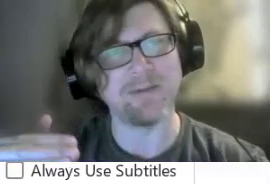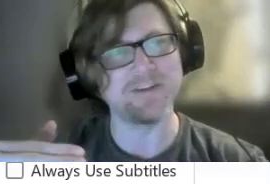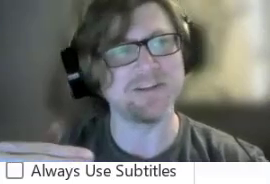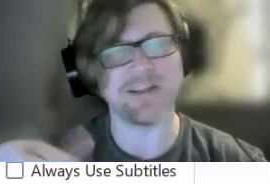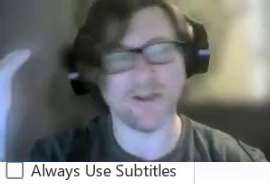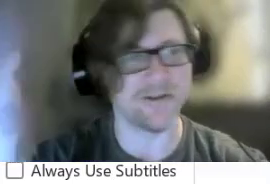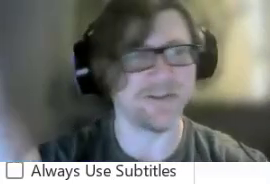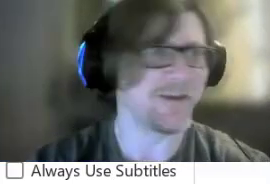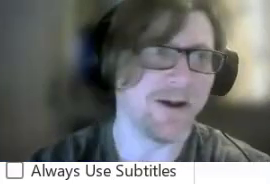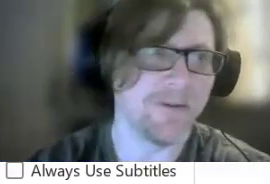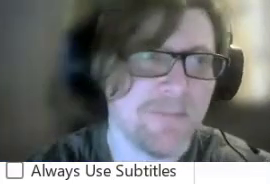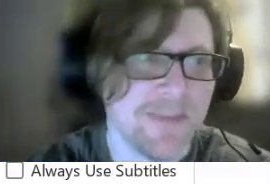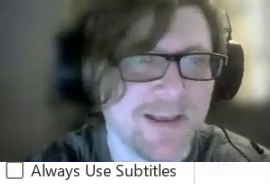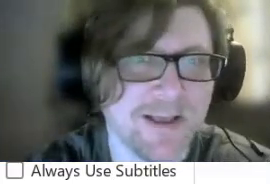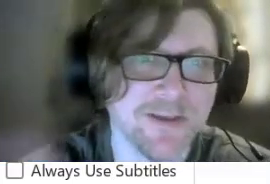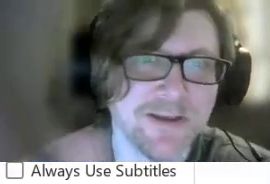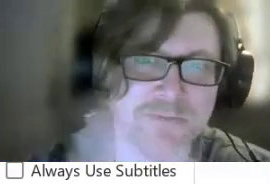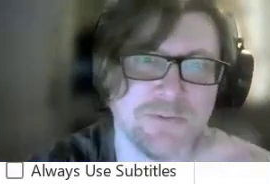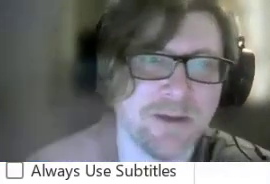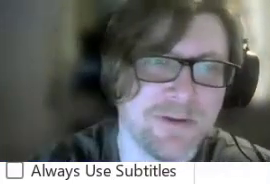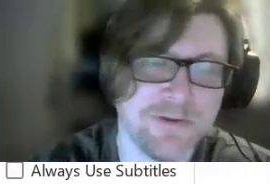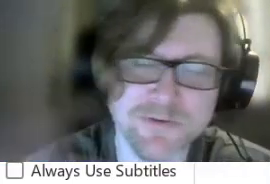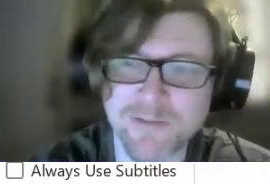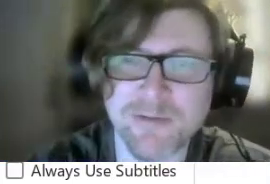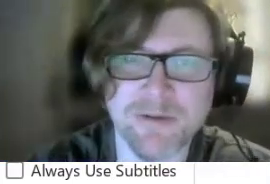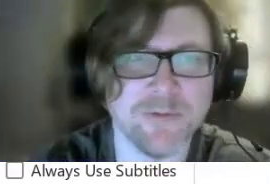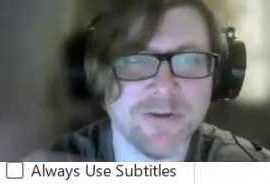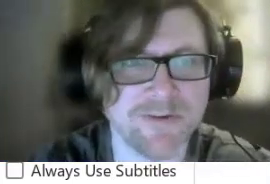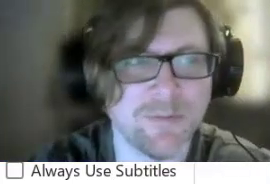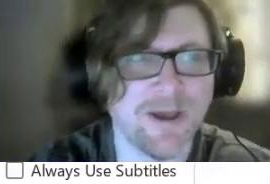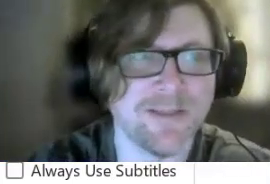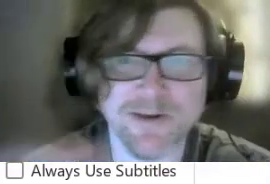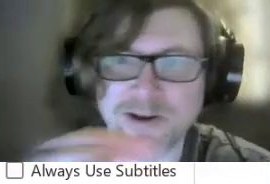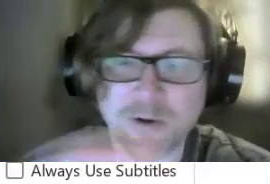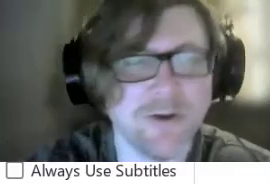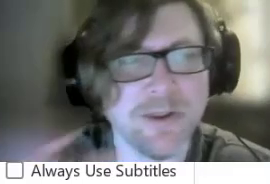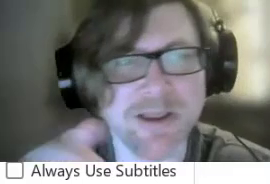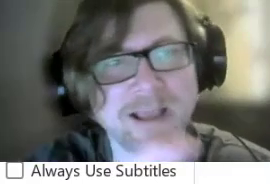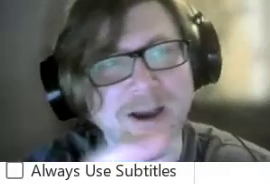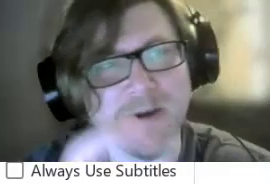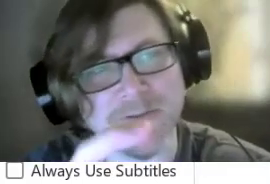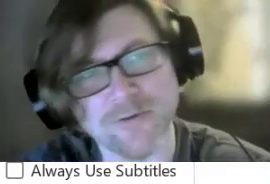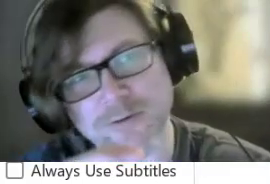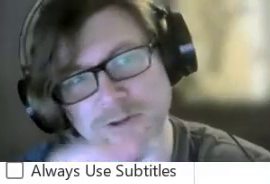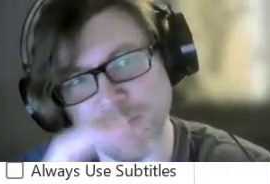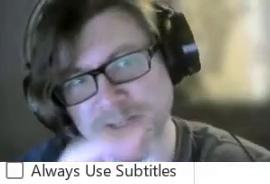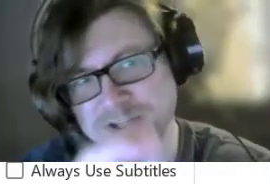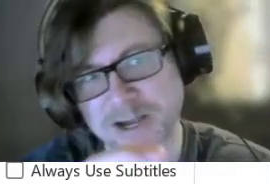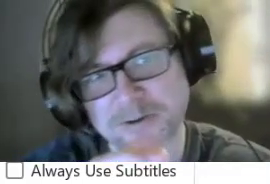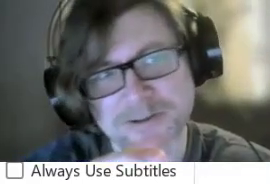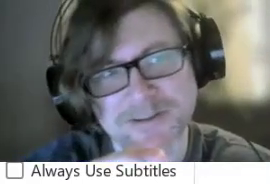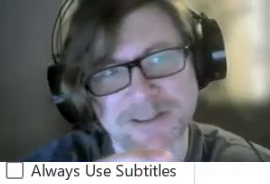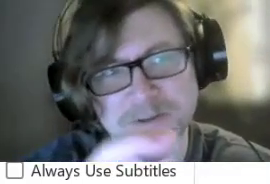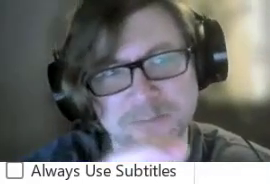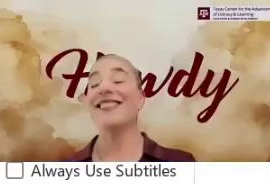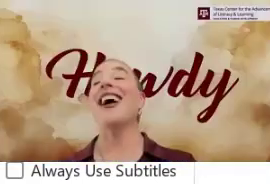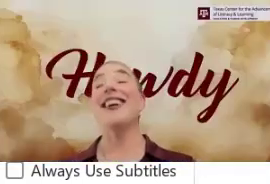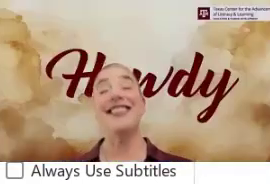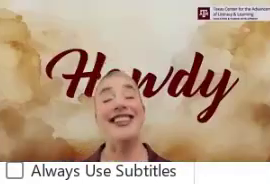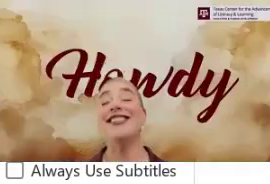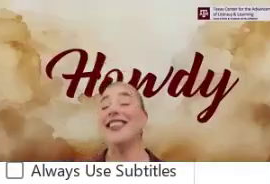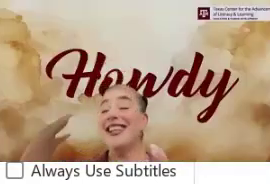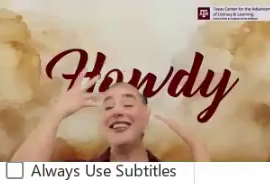me that animation, that's all I could think about. It's like, you're telling me about the rest of this math lesson. No, I care about the turtle on the beach now that